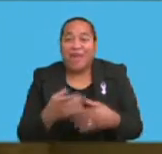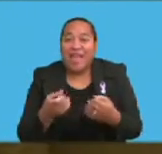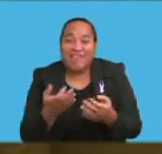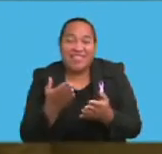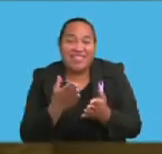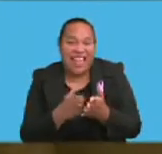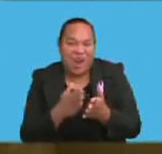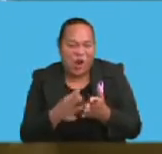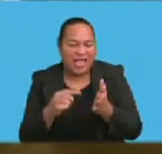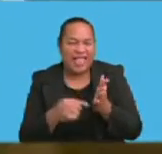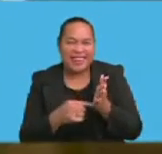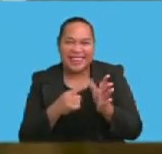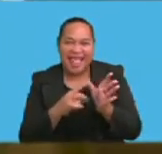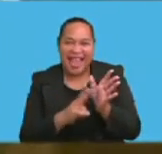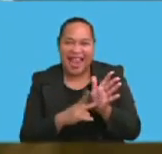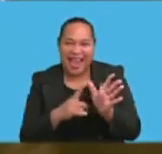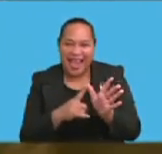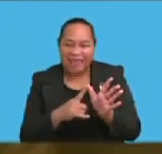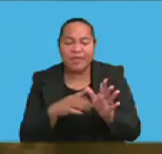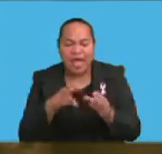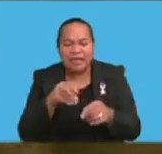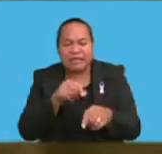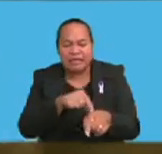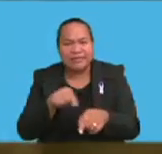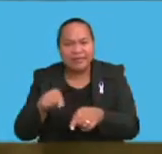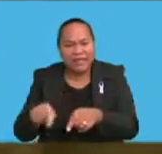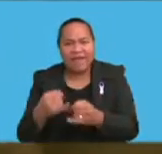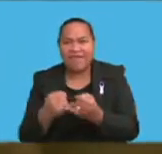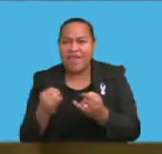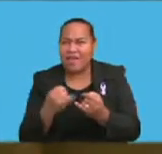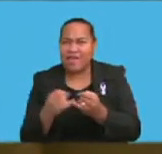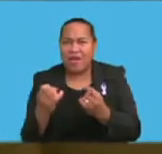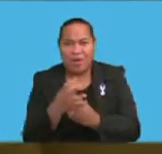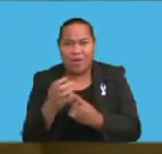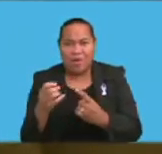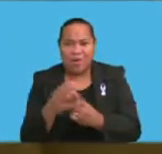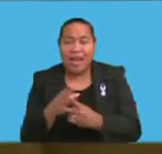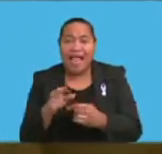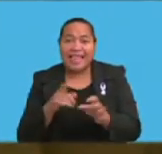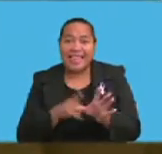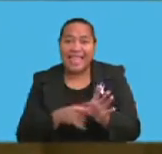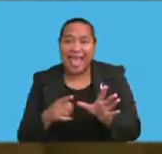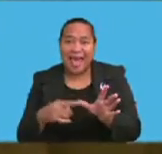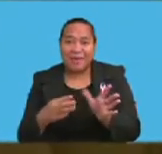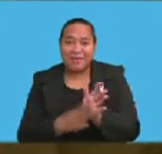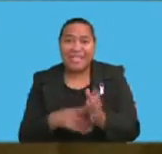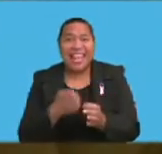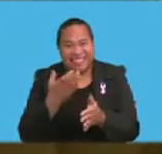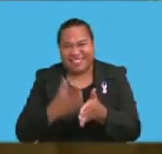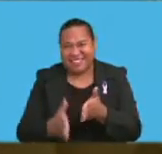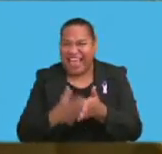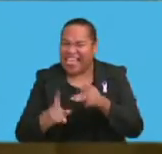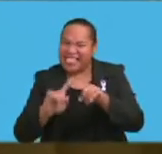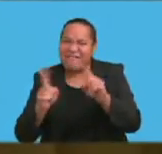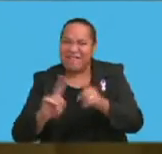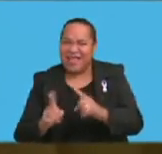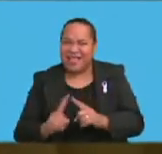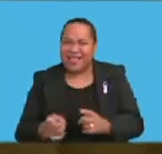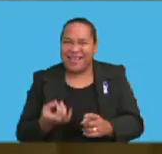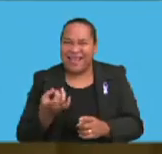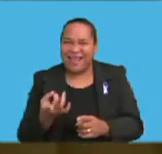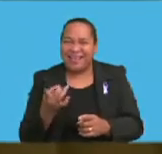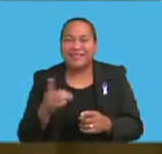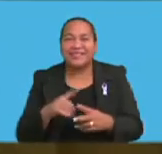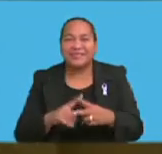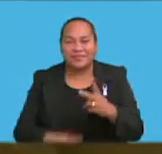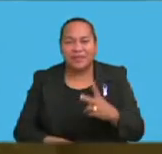Dalonitana. These are very important, and of course yams as well. There are very little people who are not much farmers who